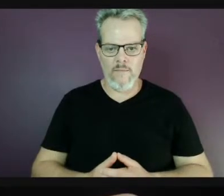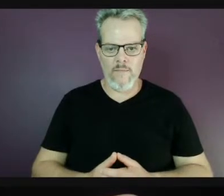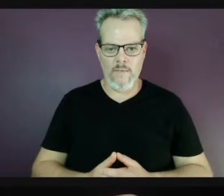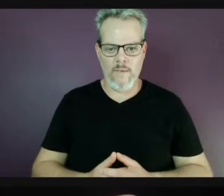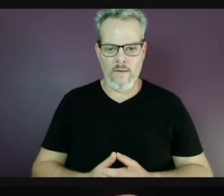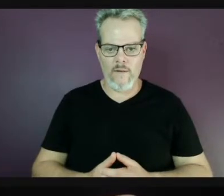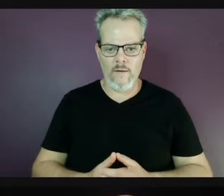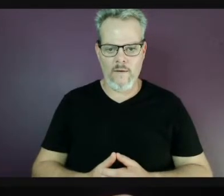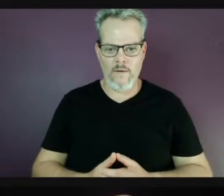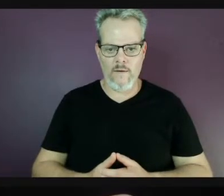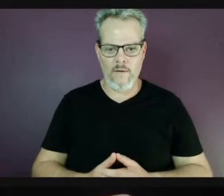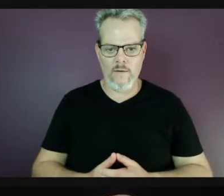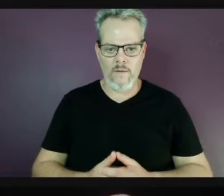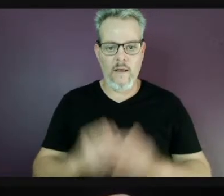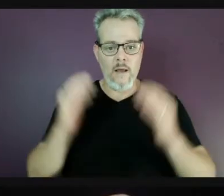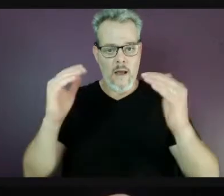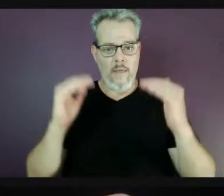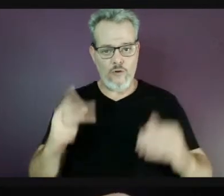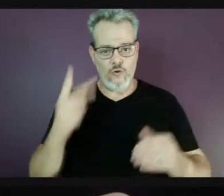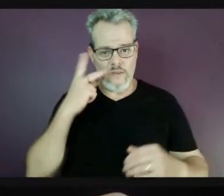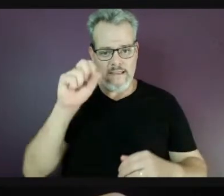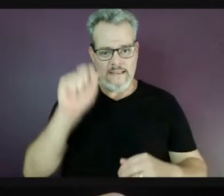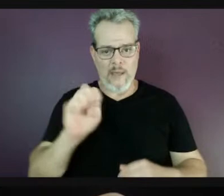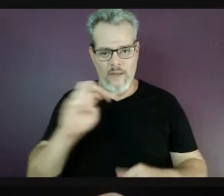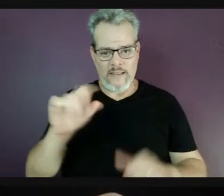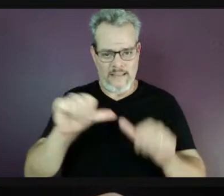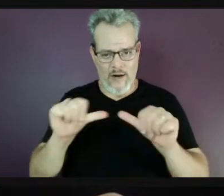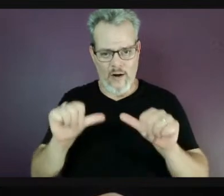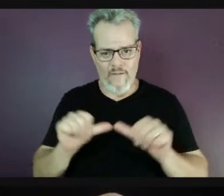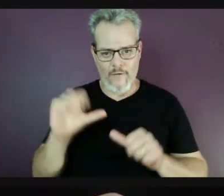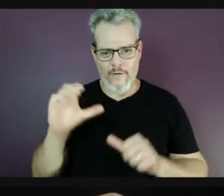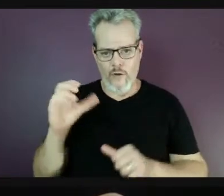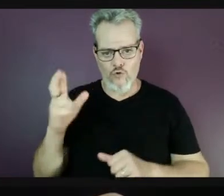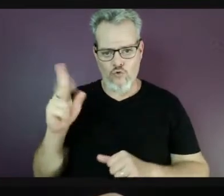here, and similar pattern at both of them there.